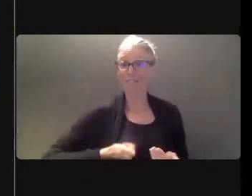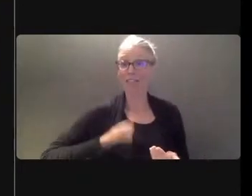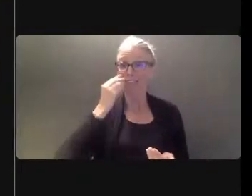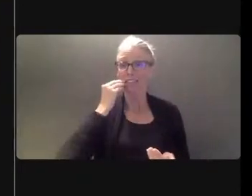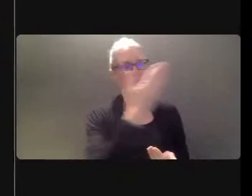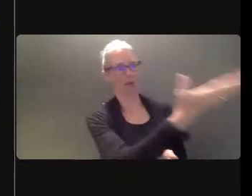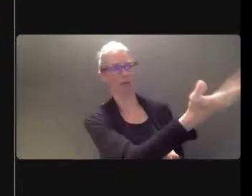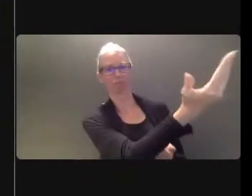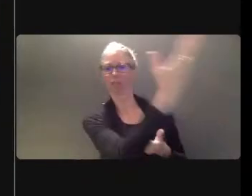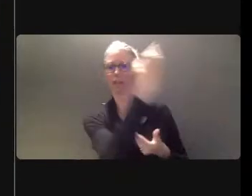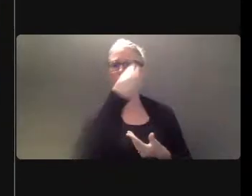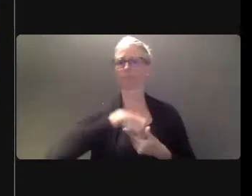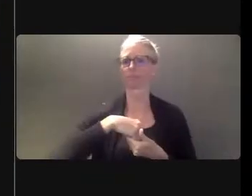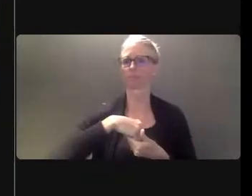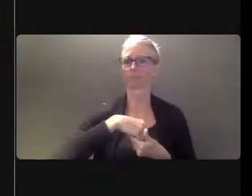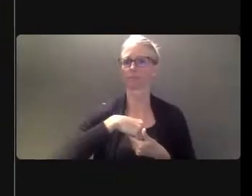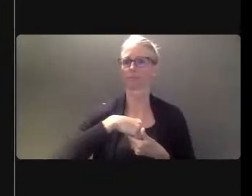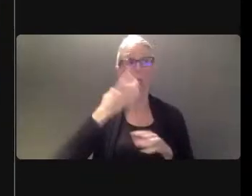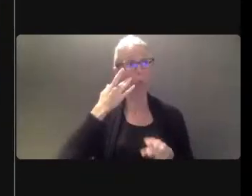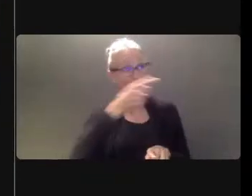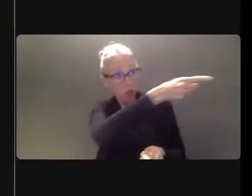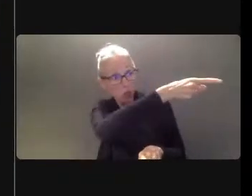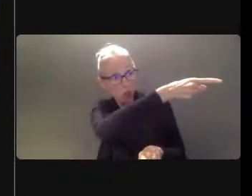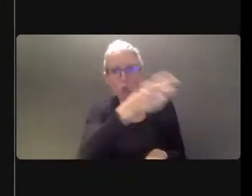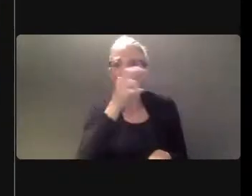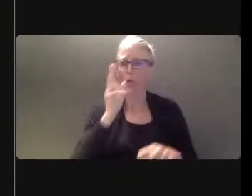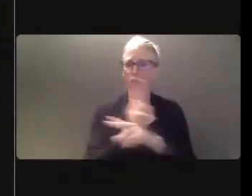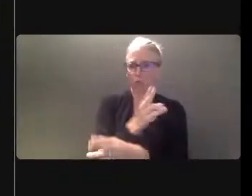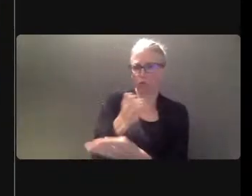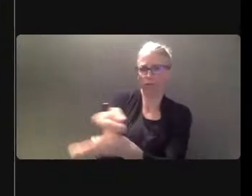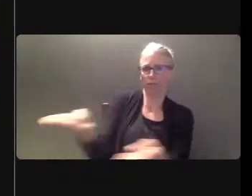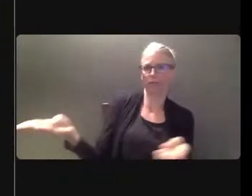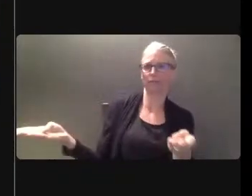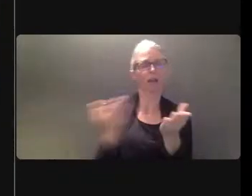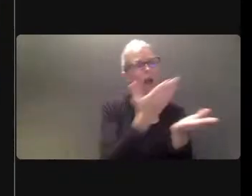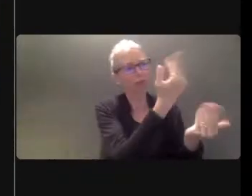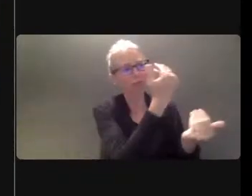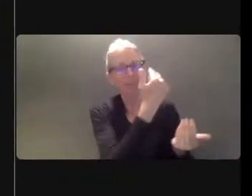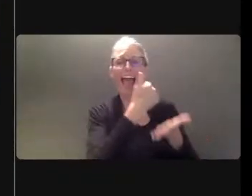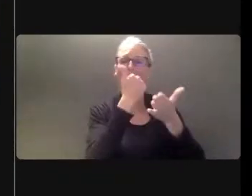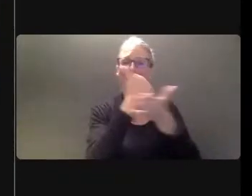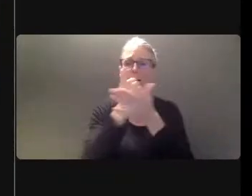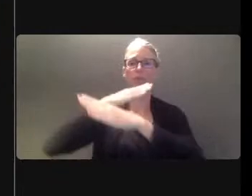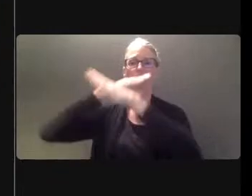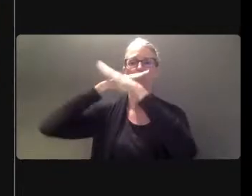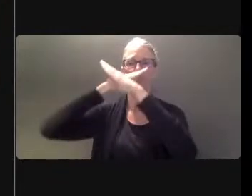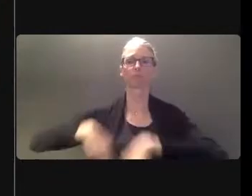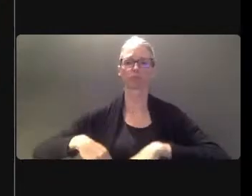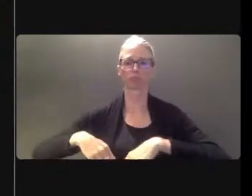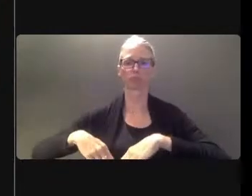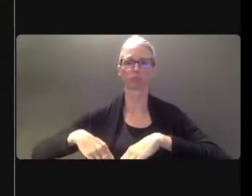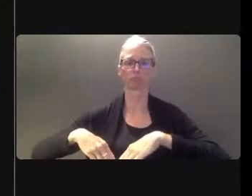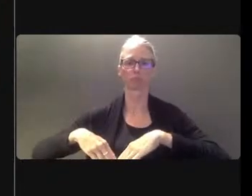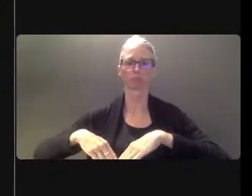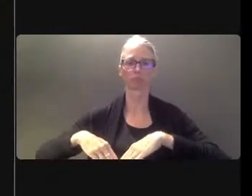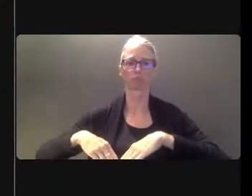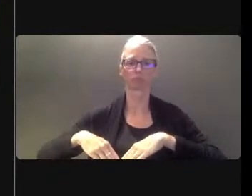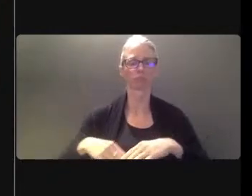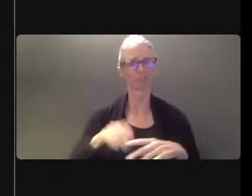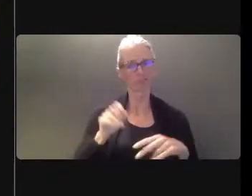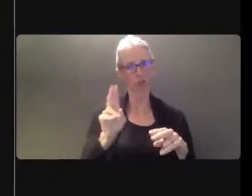going to end up using that experience or that service or that product. And that's user experience testing in general,